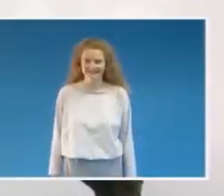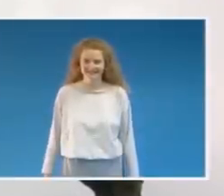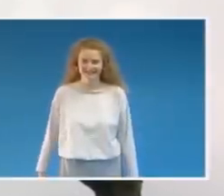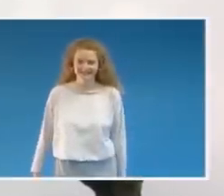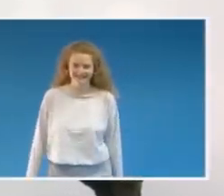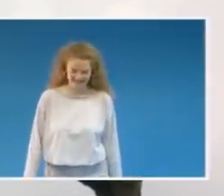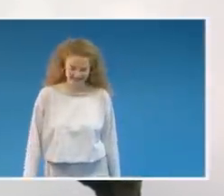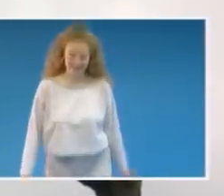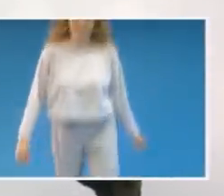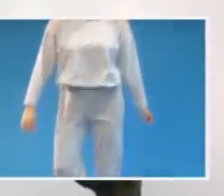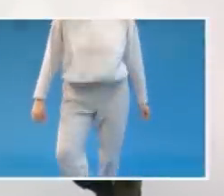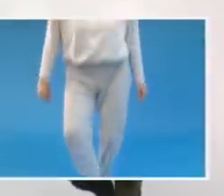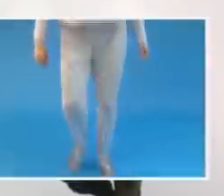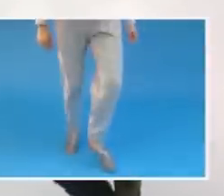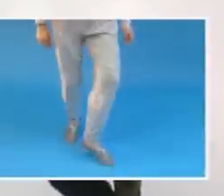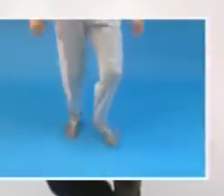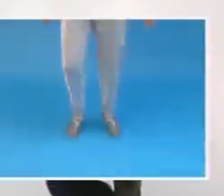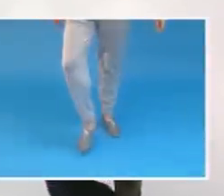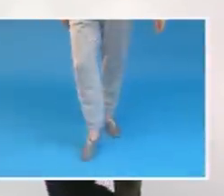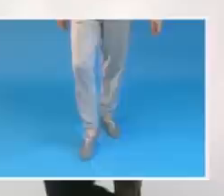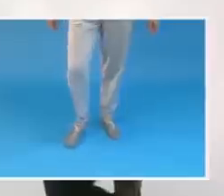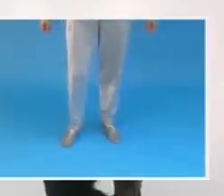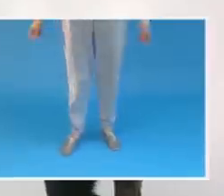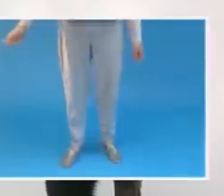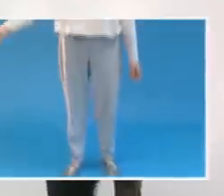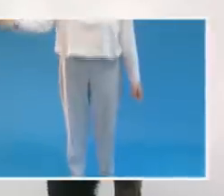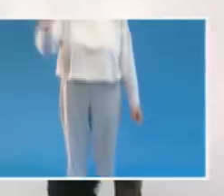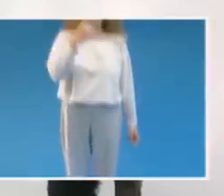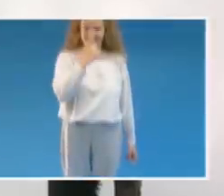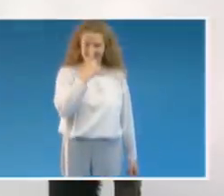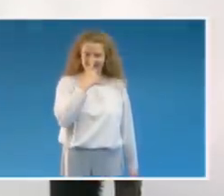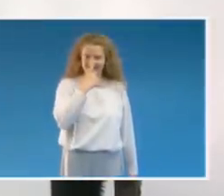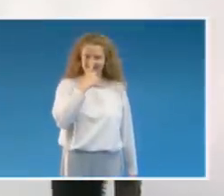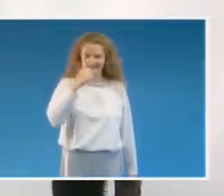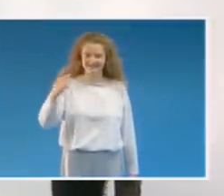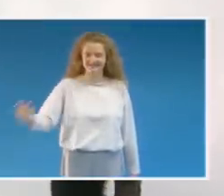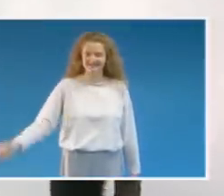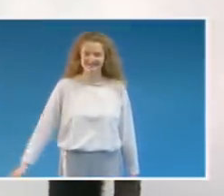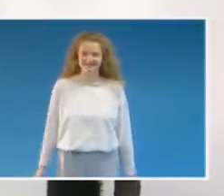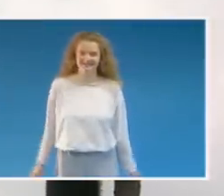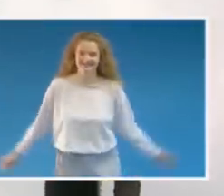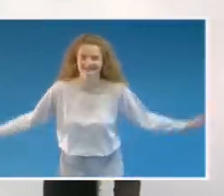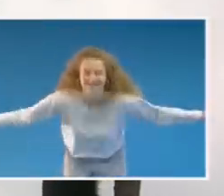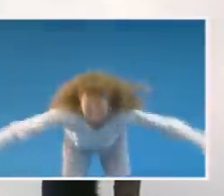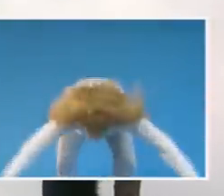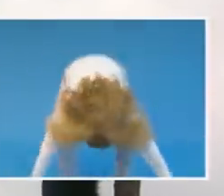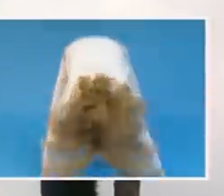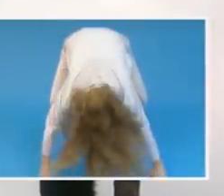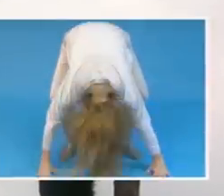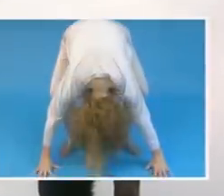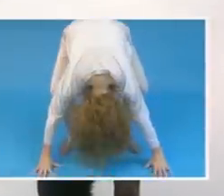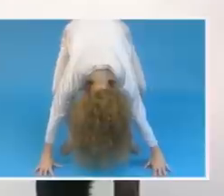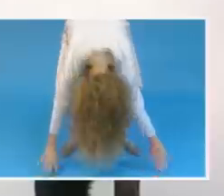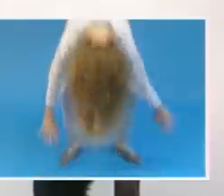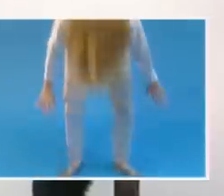are! Teddy bear, dance on your toes. Teddy bear, touch your nose. Teddy bear,